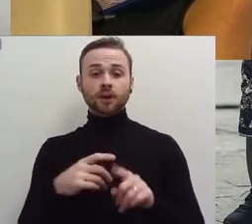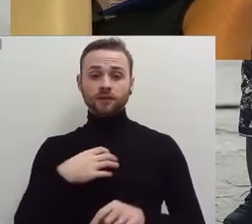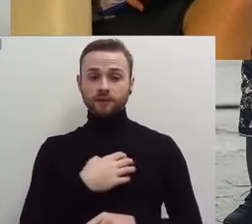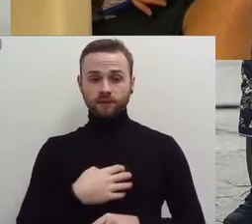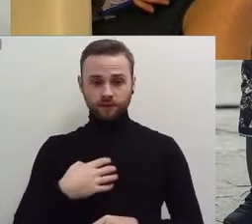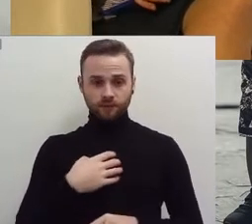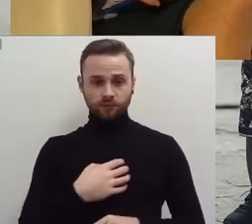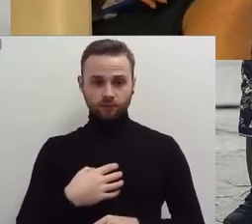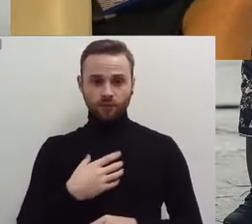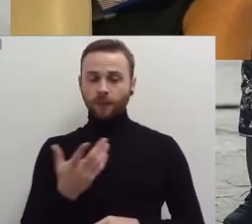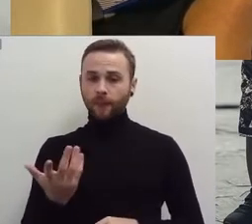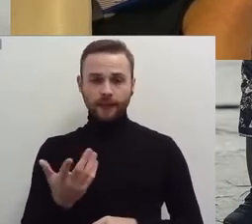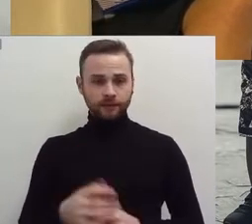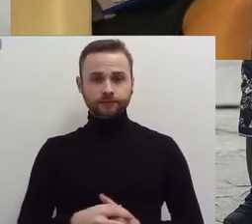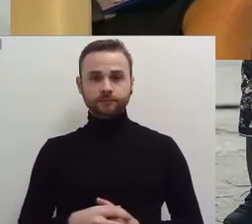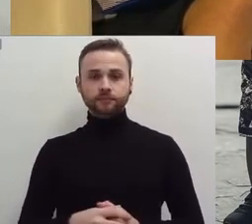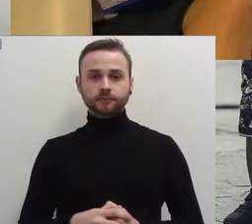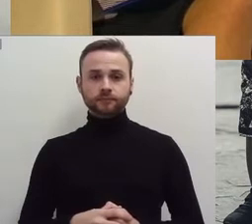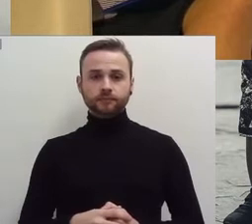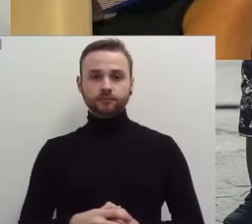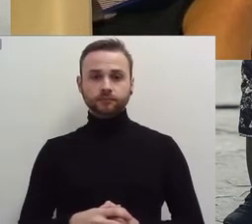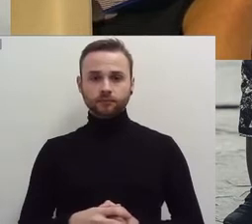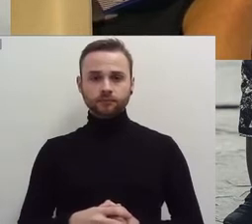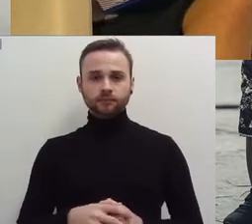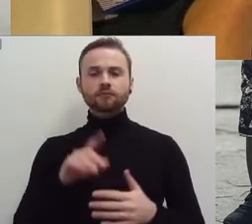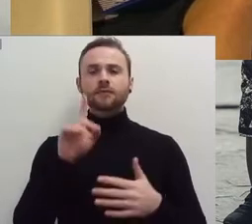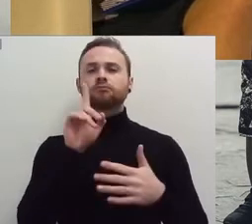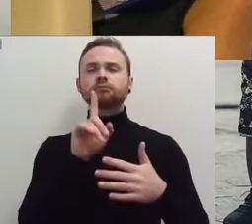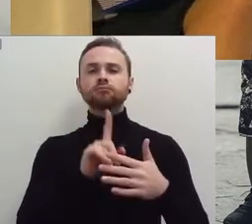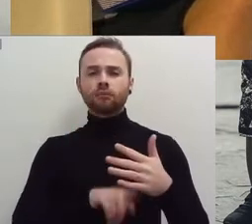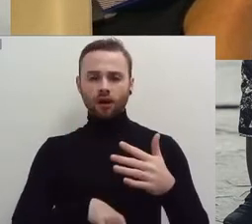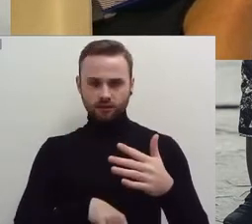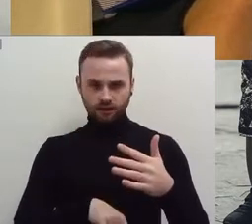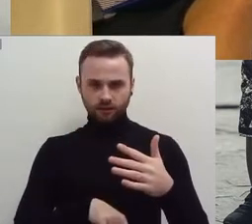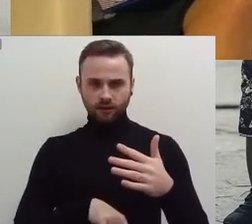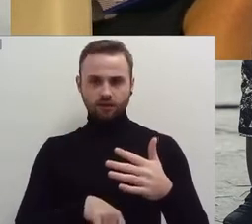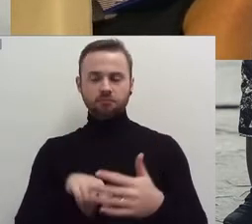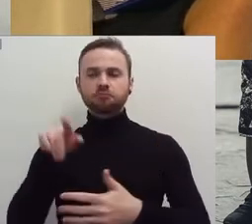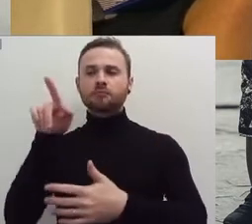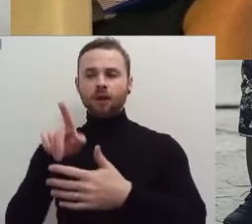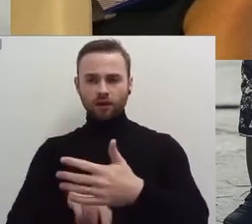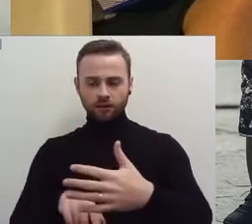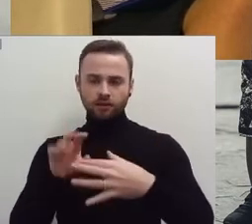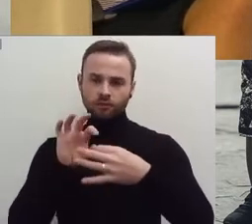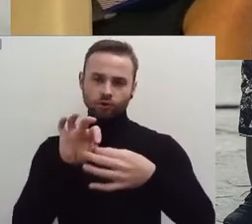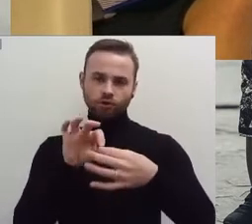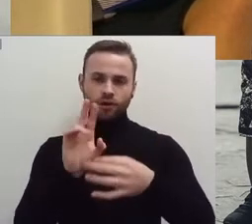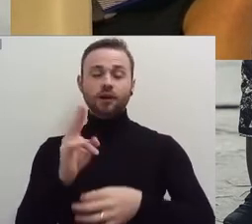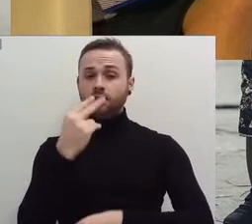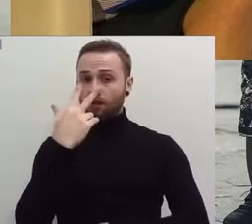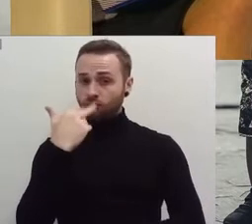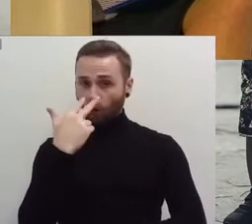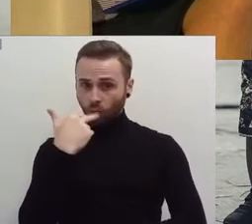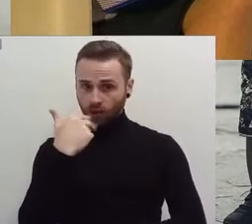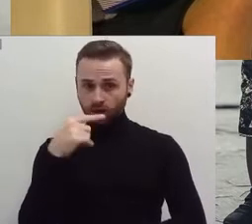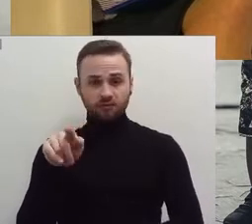the youngsters in their journey, in the teenage time where they learn so many aspects of adults' life.